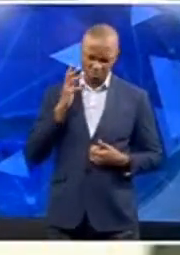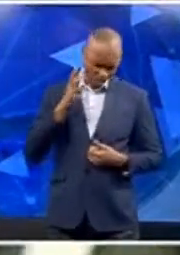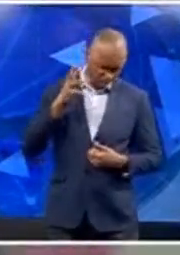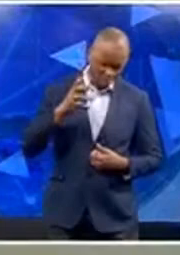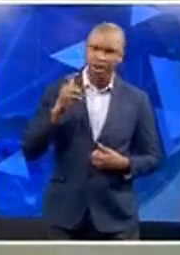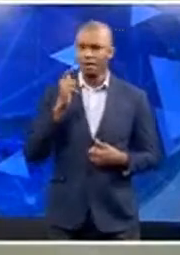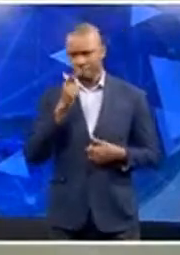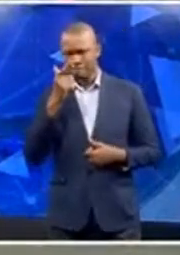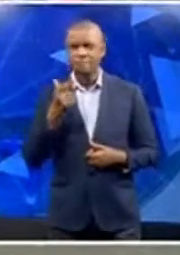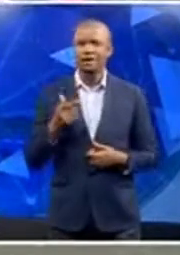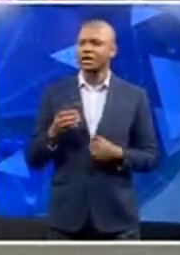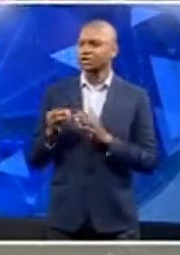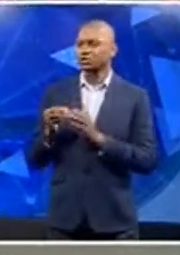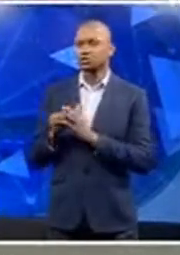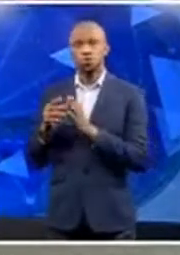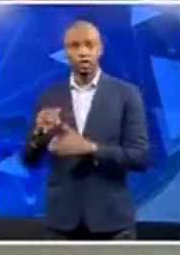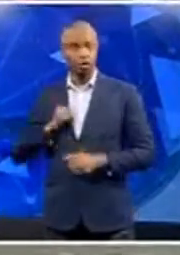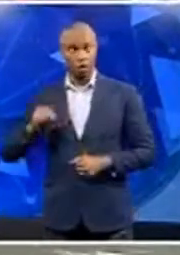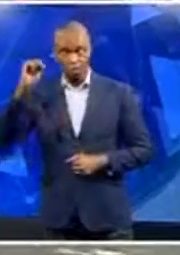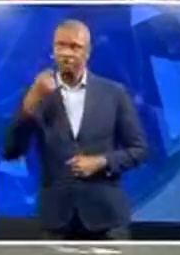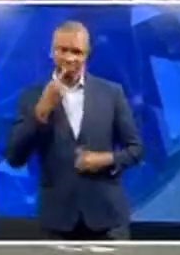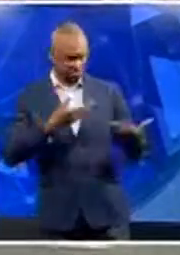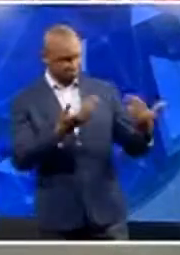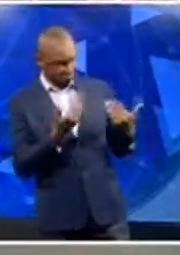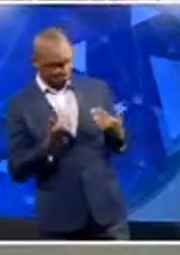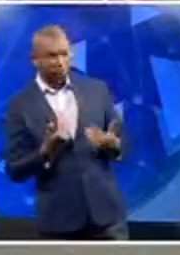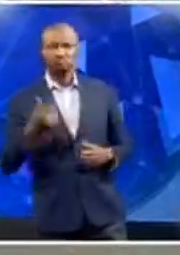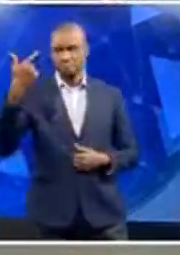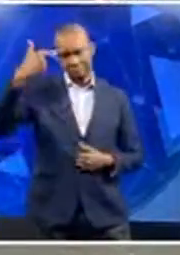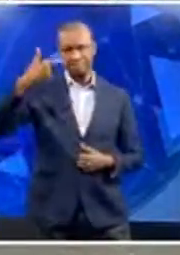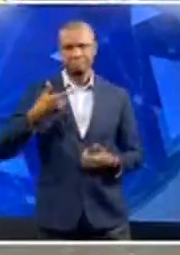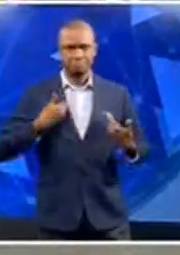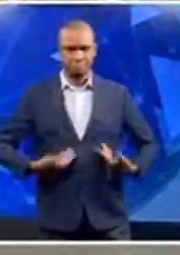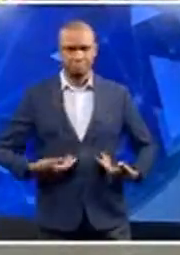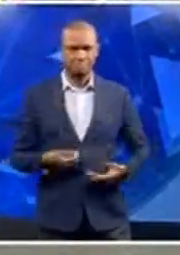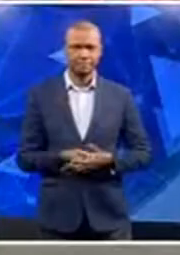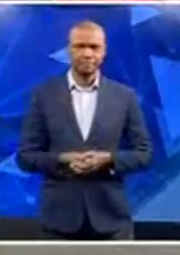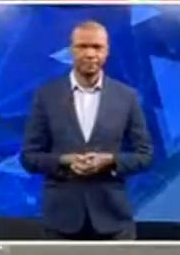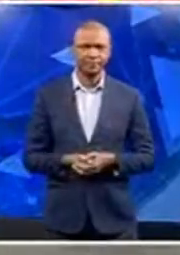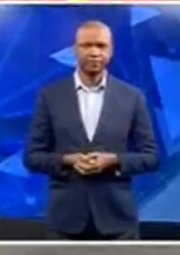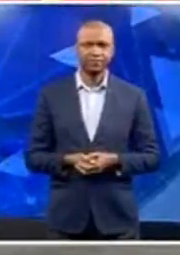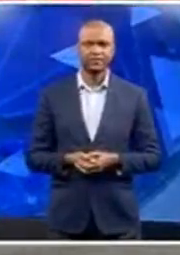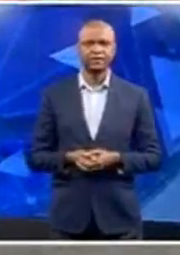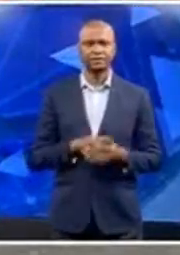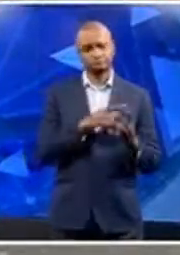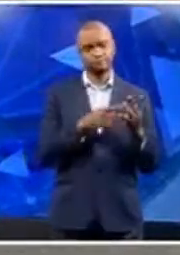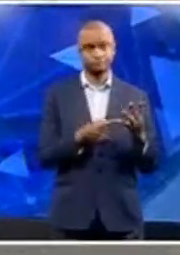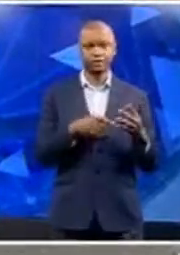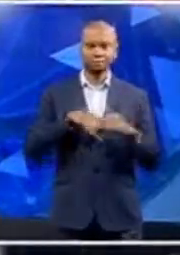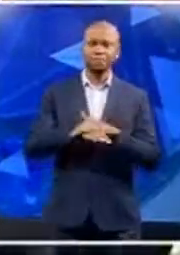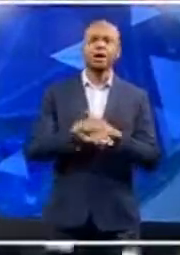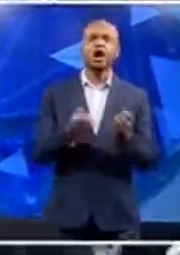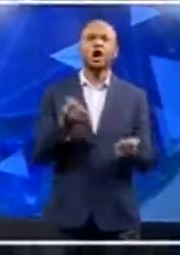my comrade said shoot it here kuboshwe tijudeni letine kanzi betivele enkantolo yamanje wasejozi ngemacala eludlame